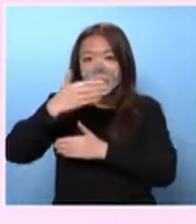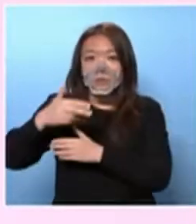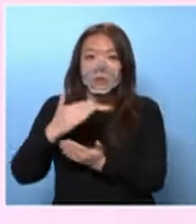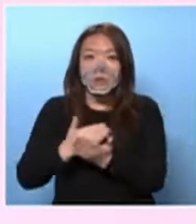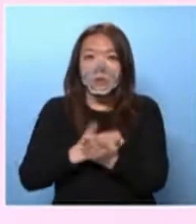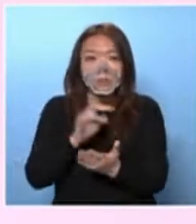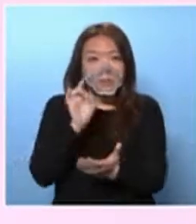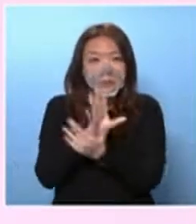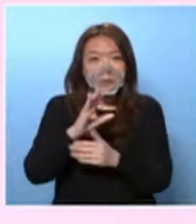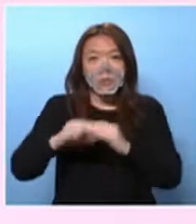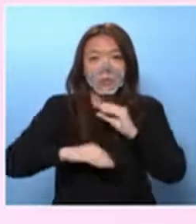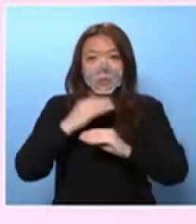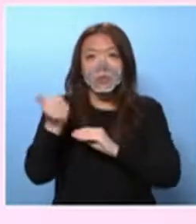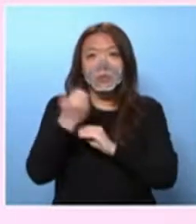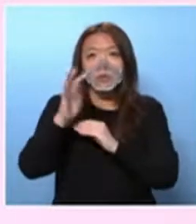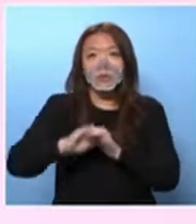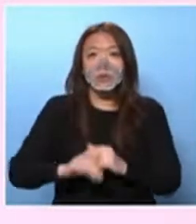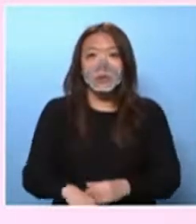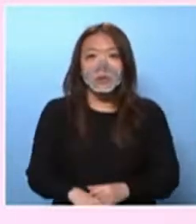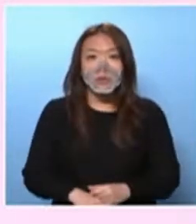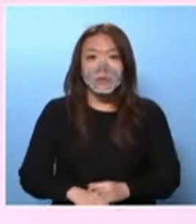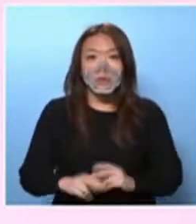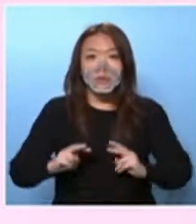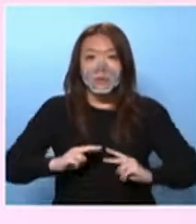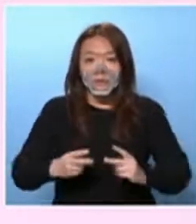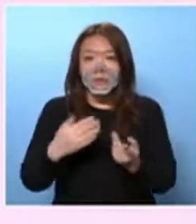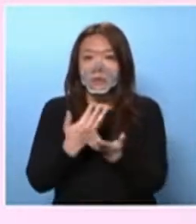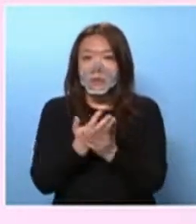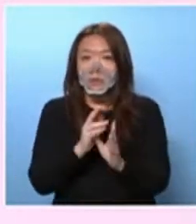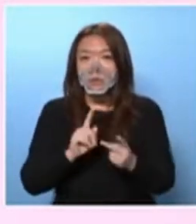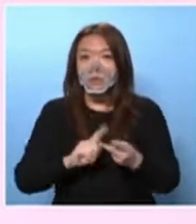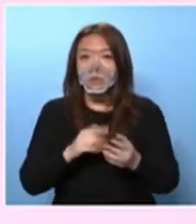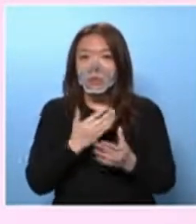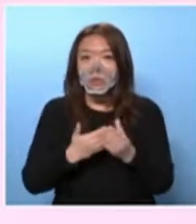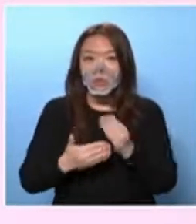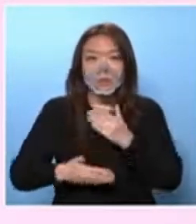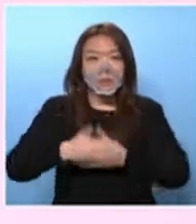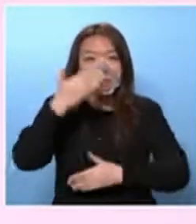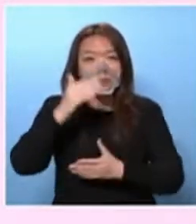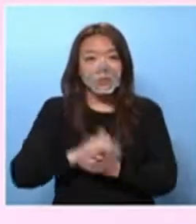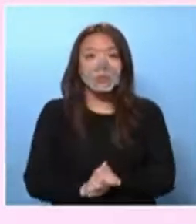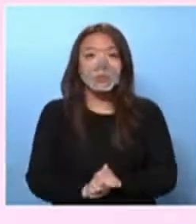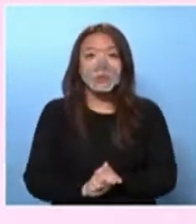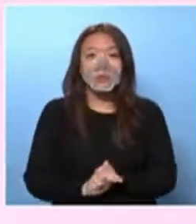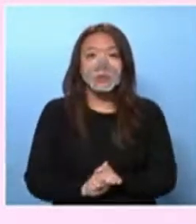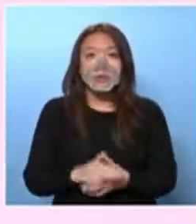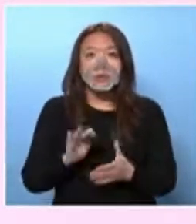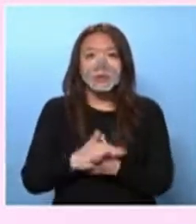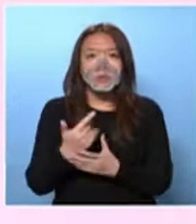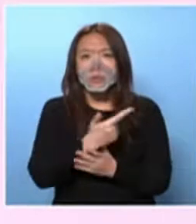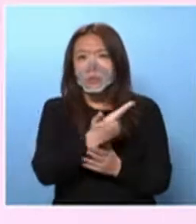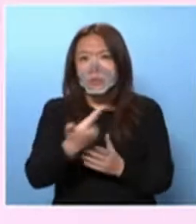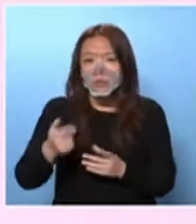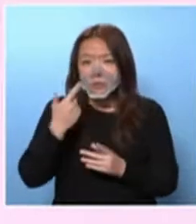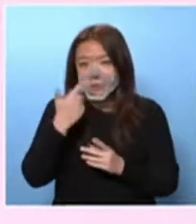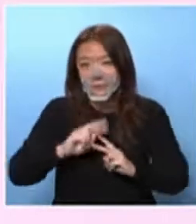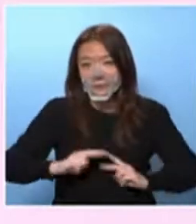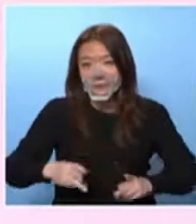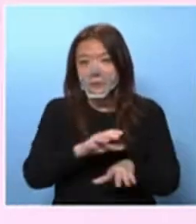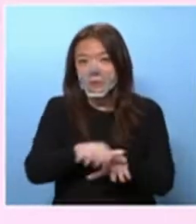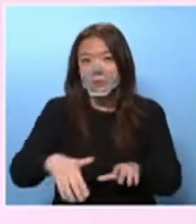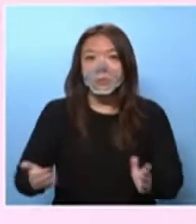NDA projects as well as public and private housing projects can be completed as soon as possible. Develop multi-story industrial